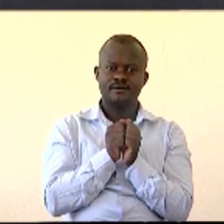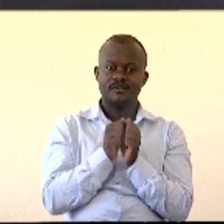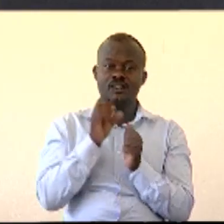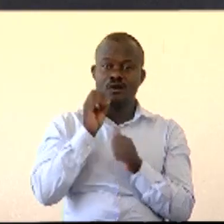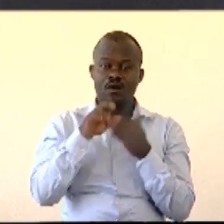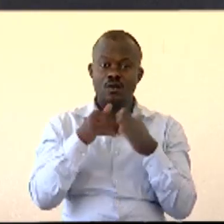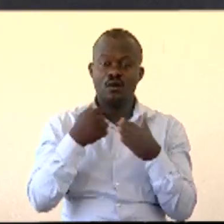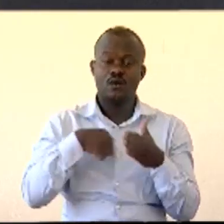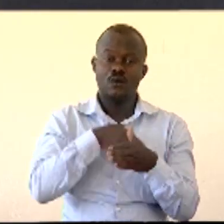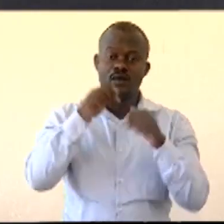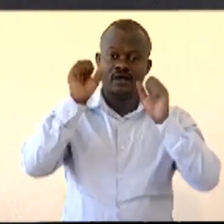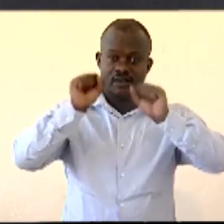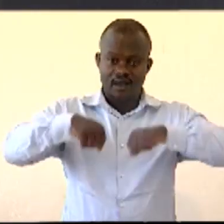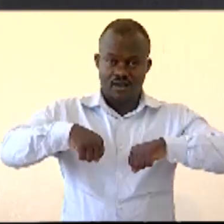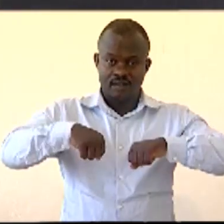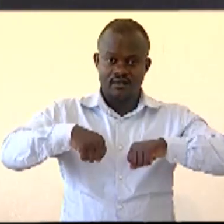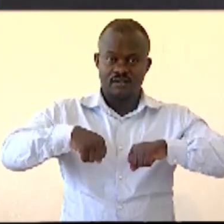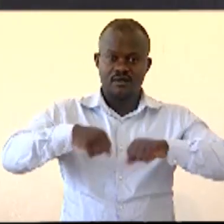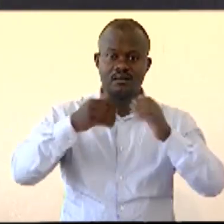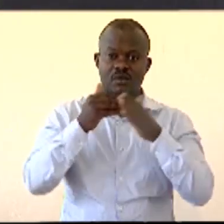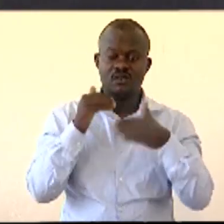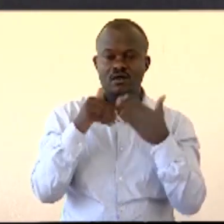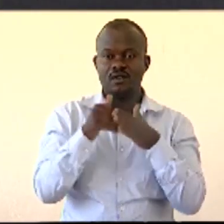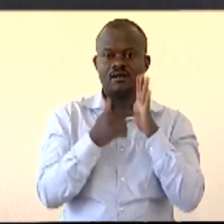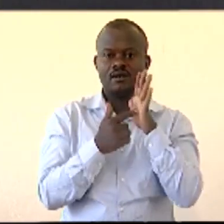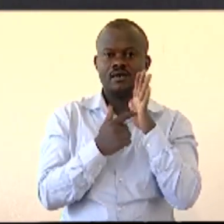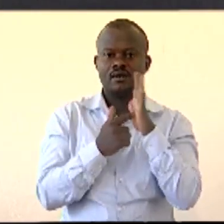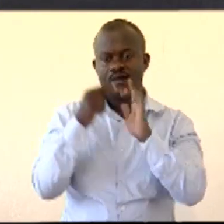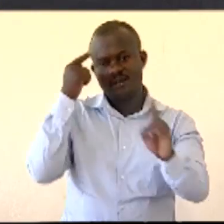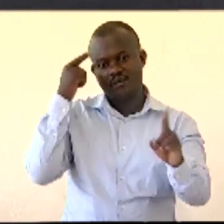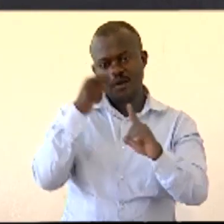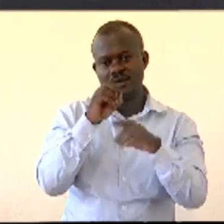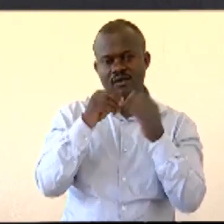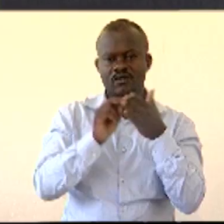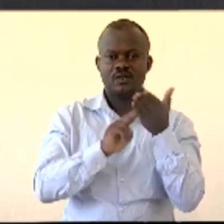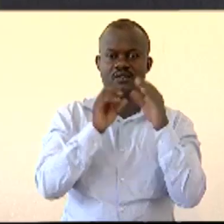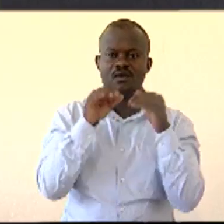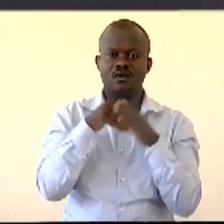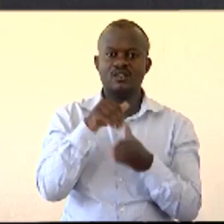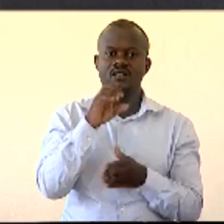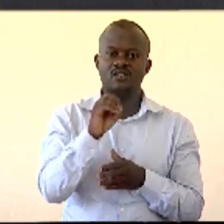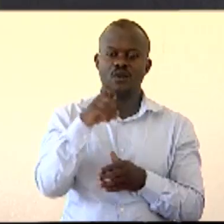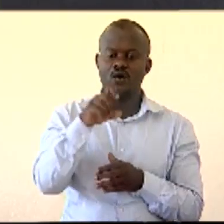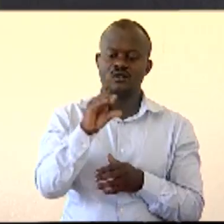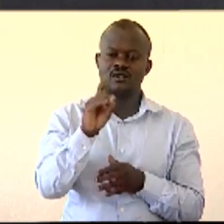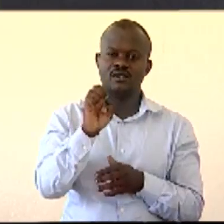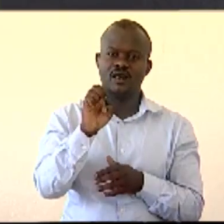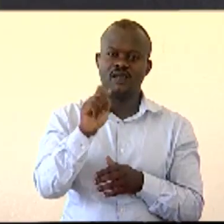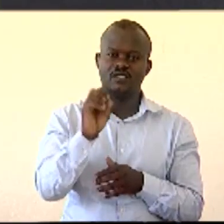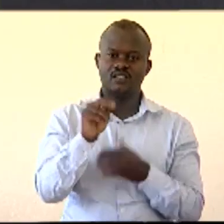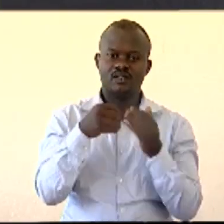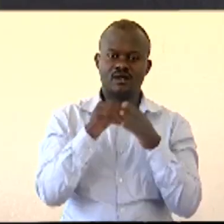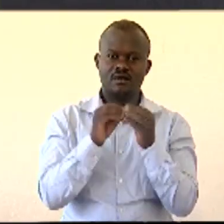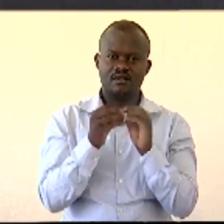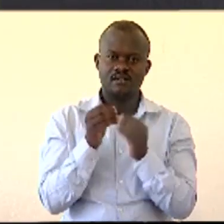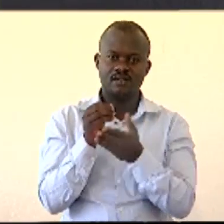Or we can, before we mention the purpose or the uses of these oxidation numbers, or why do we need